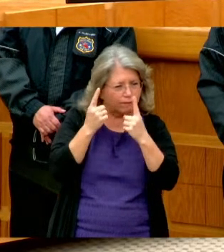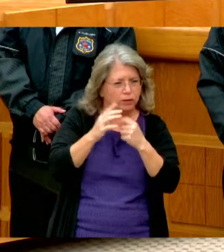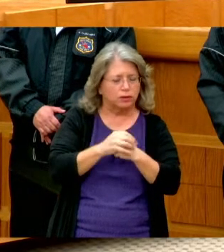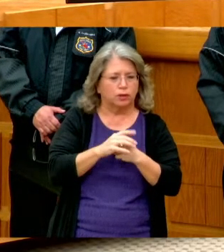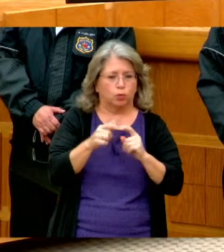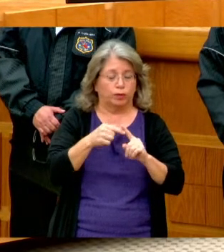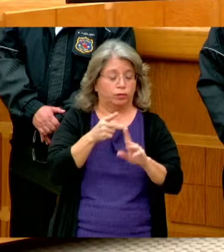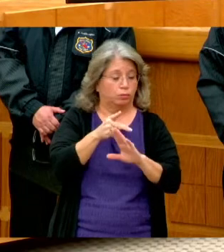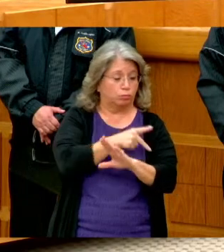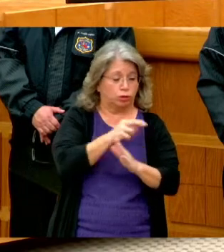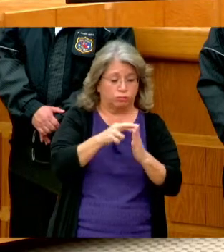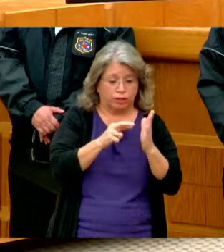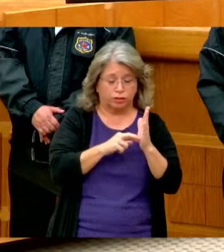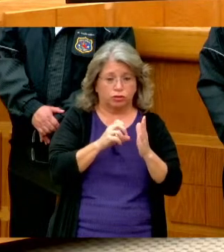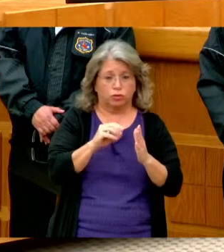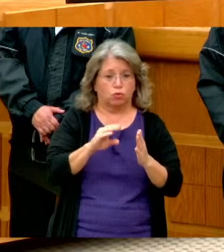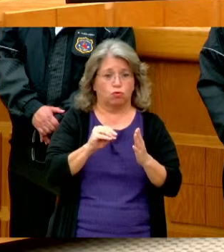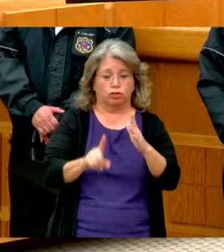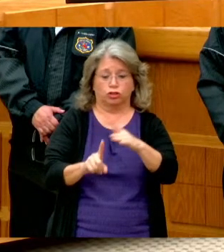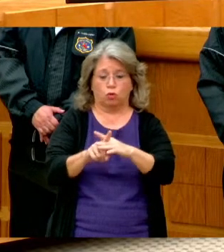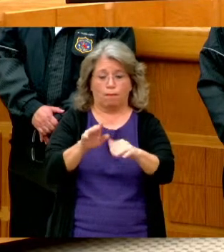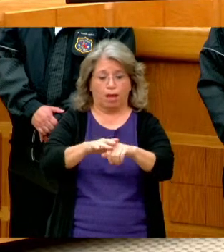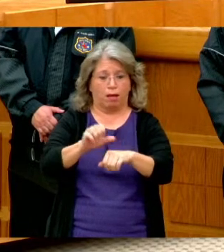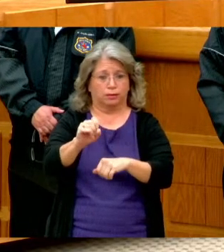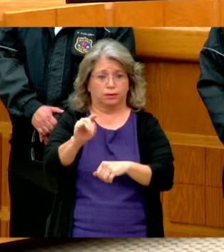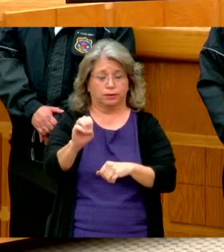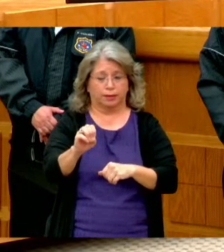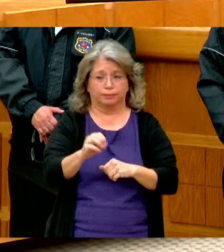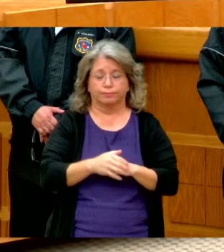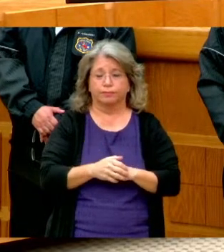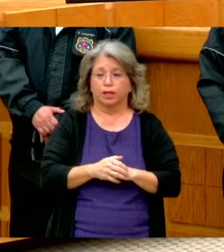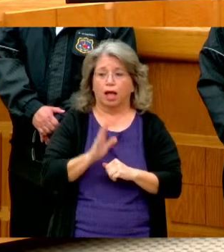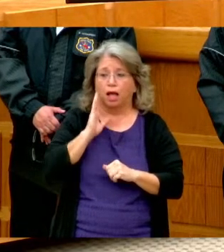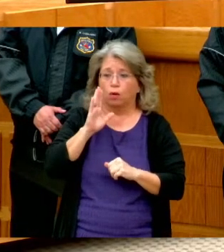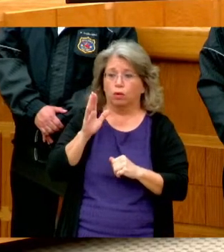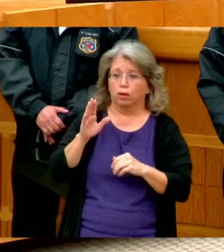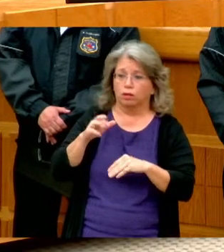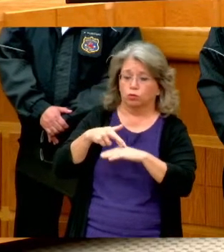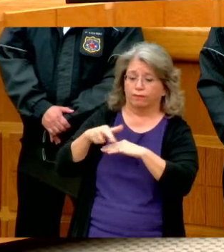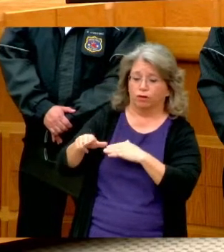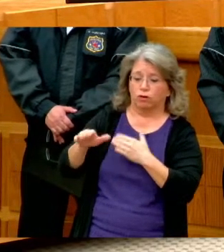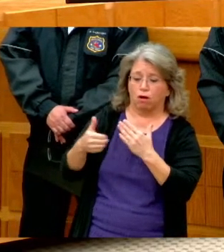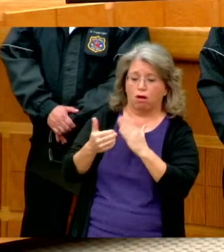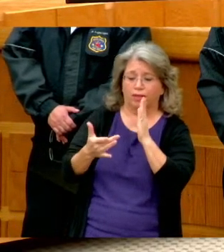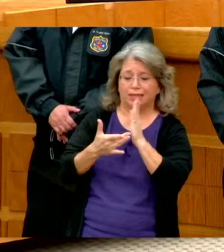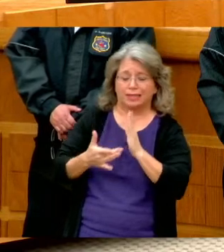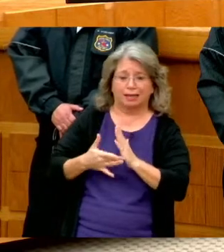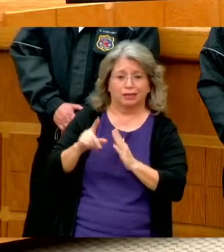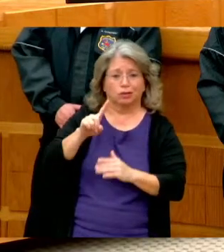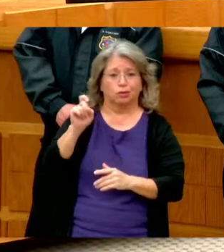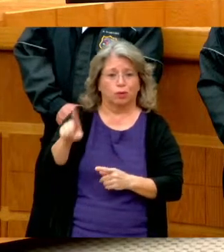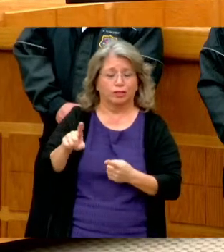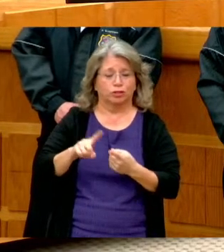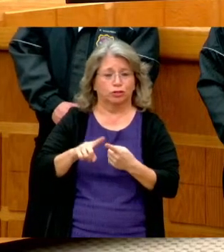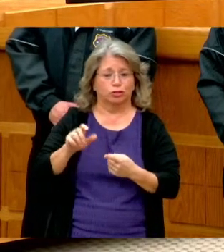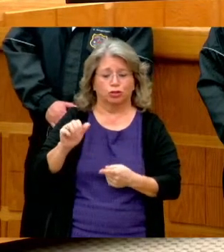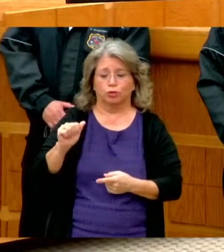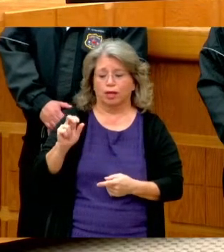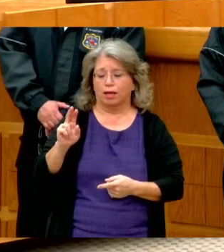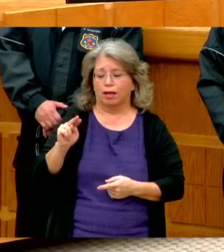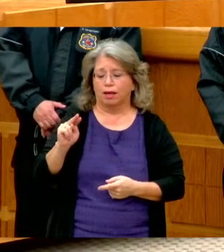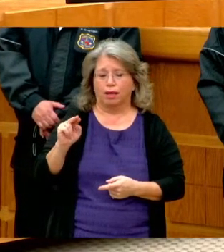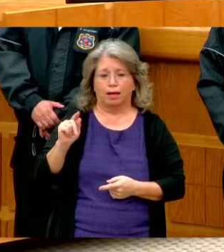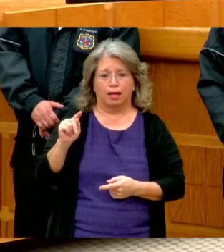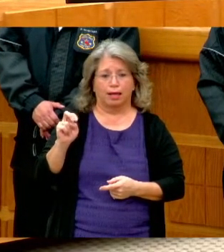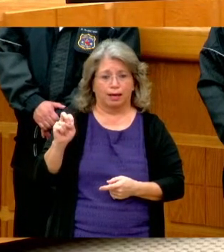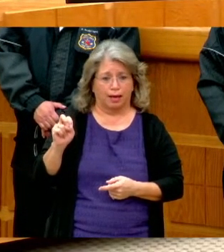on-site. And again, we're going to defer all the technical questions at this time to Annette Rodriguez. This is